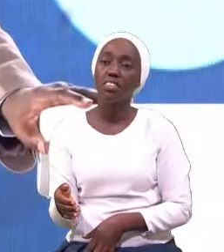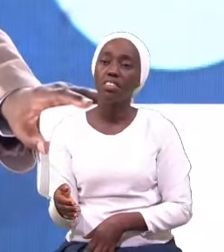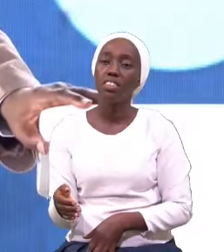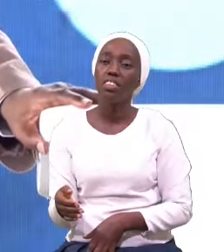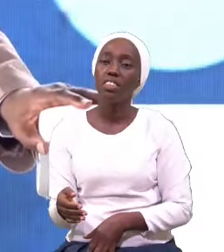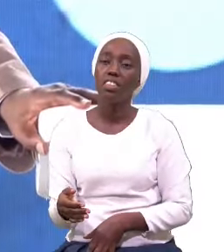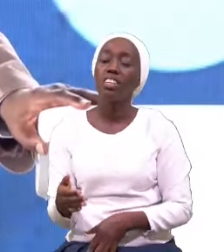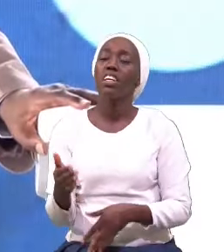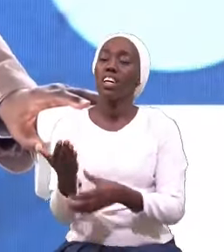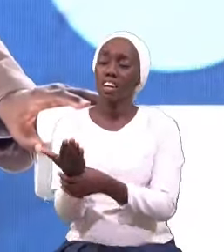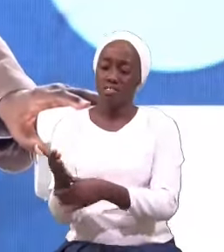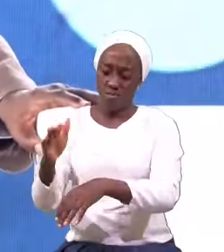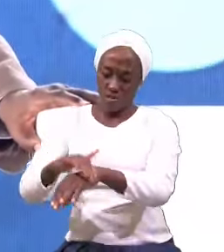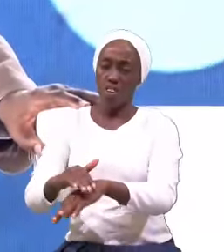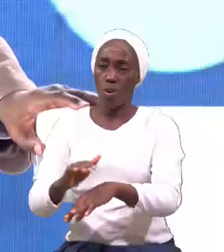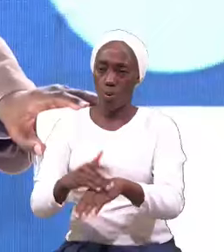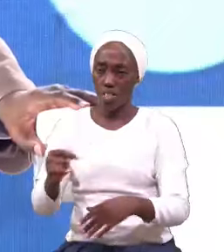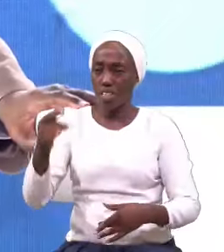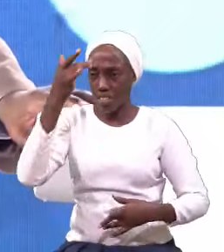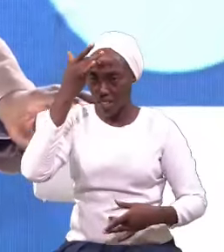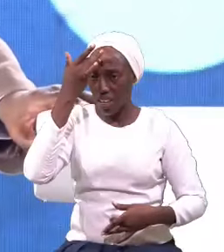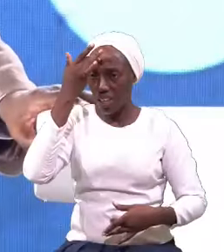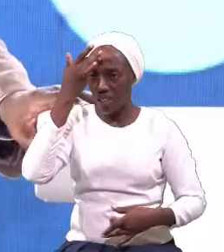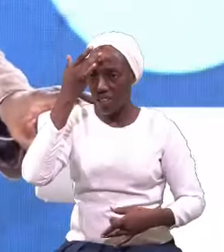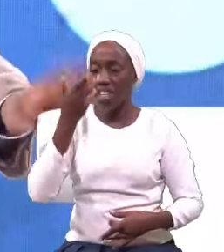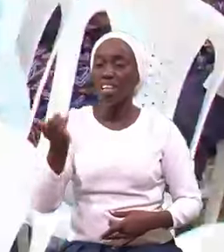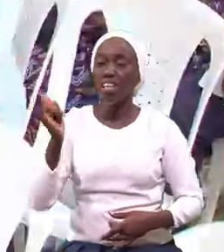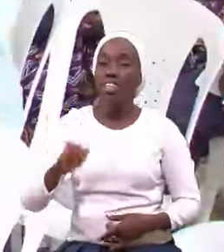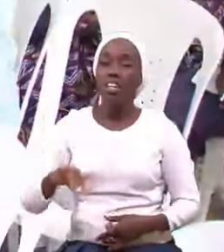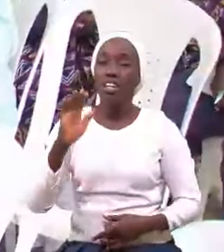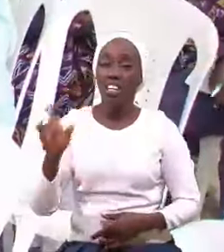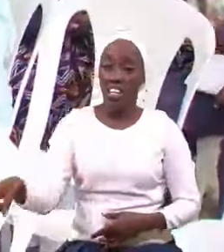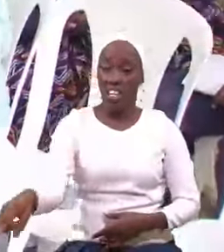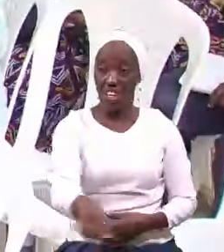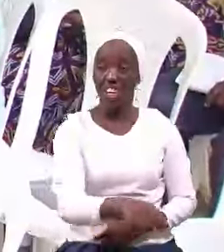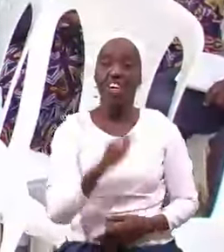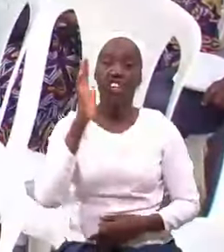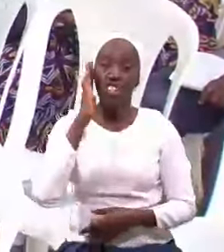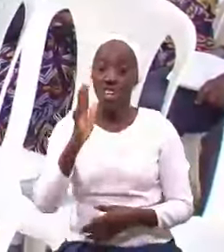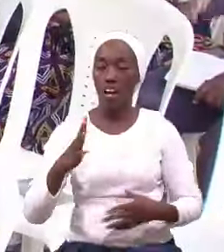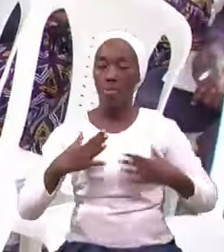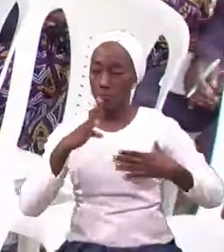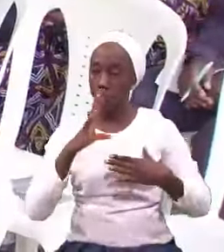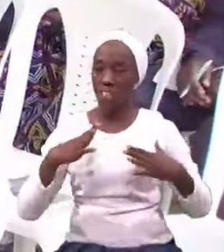Lay hands on the sick. They shall recover. Yeah.